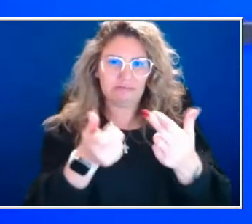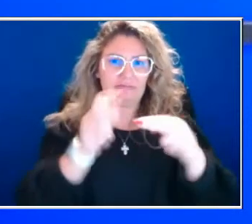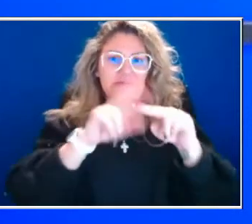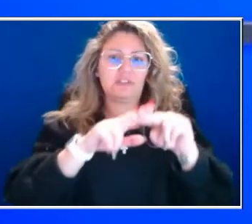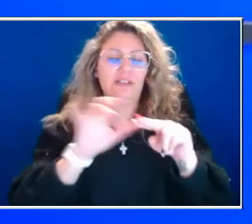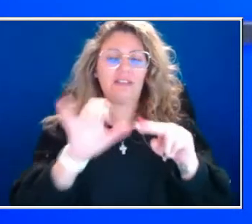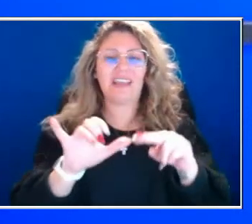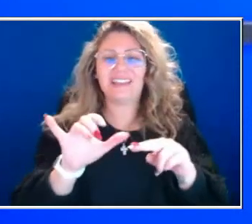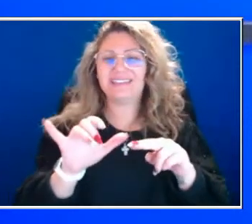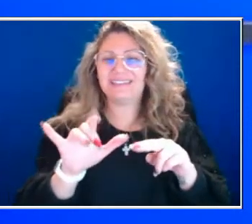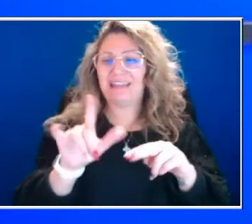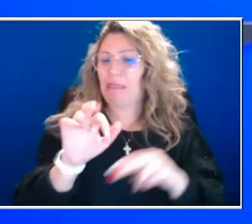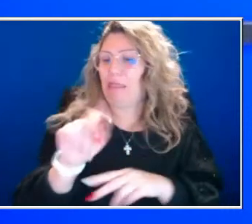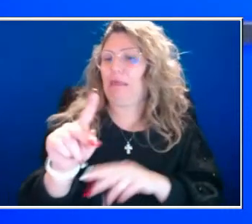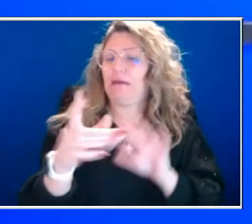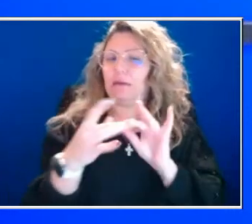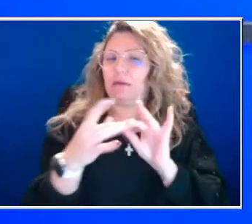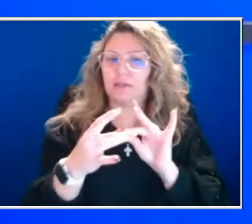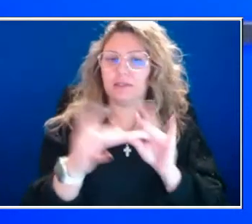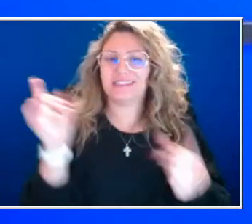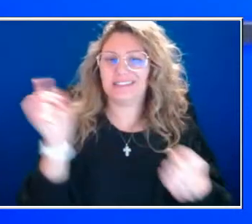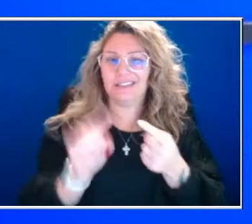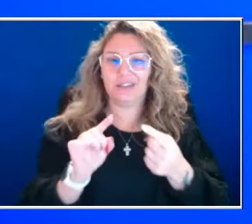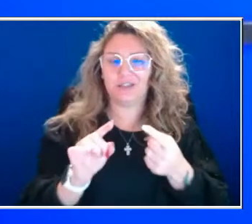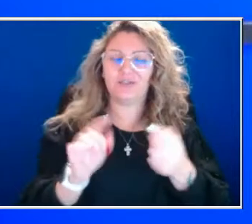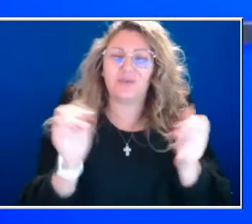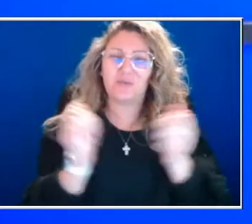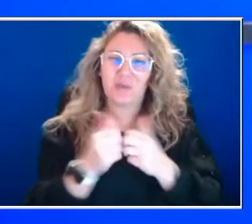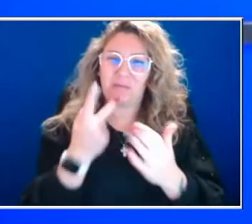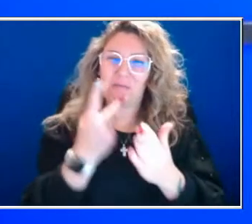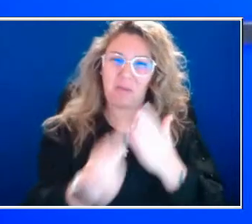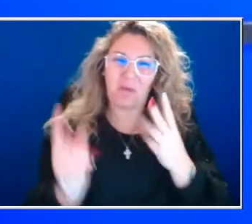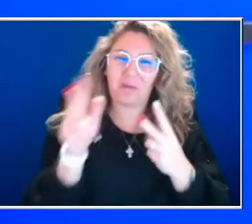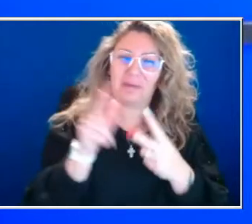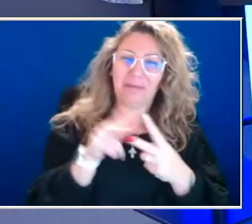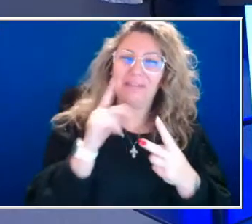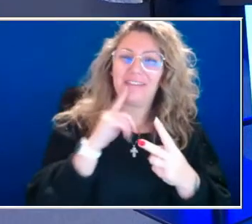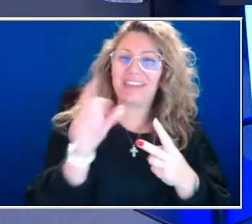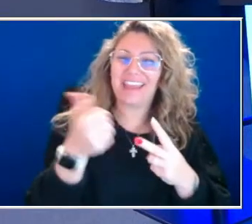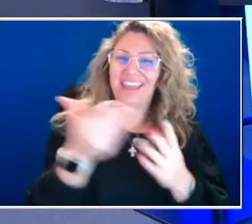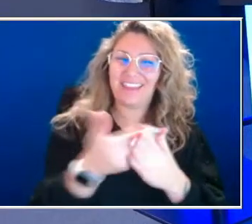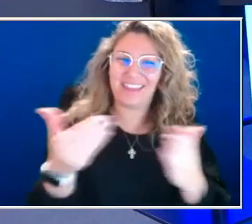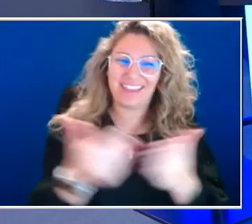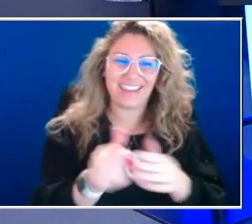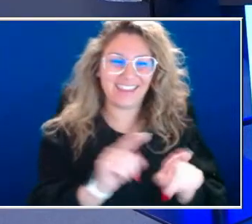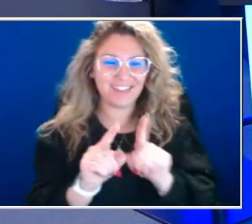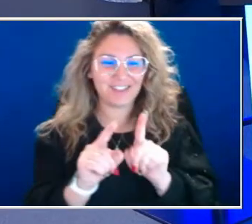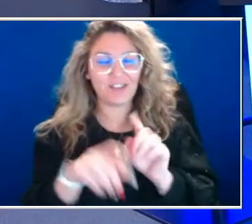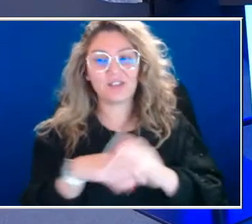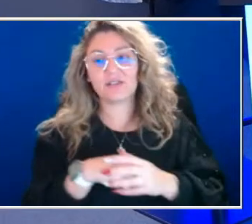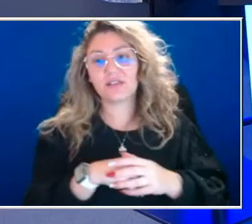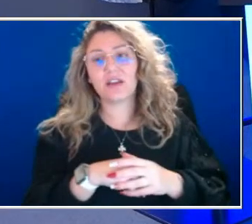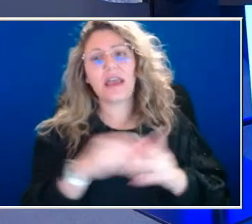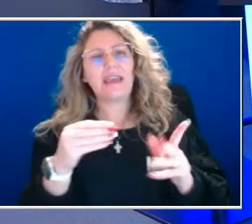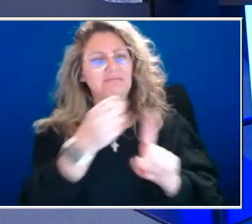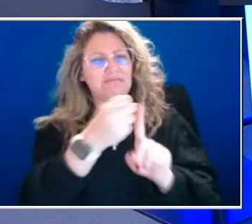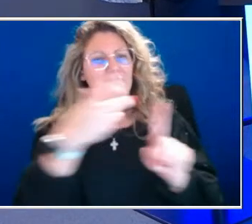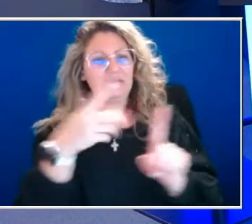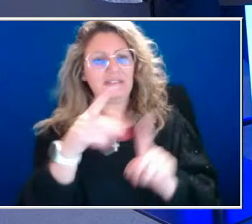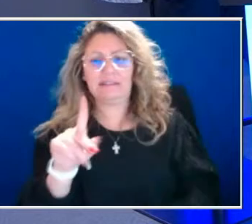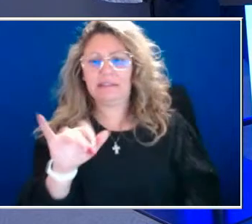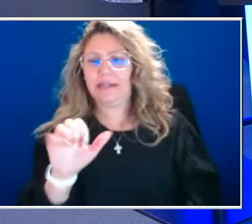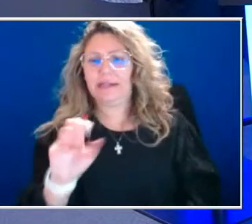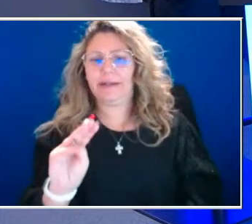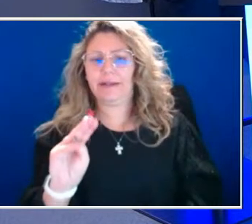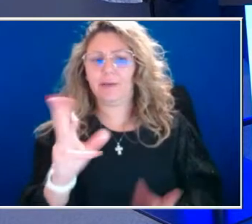the decrease in estrogen and progesterone, probably among some other things as well. Sure. And elaborate on this, because Kim wants to know, when should